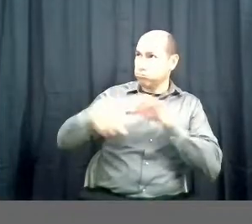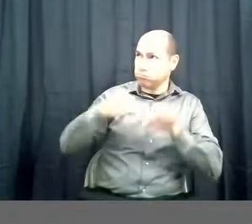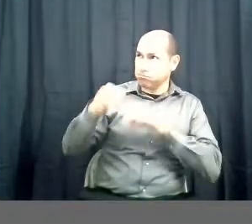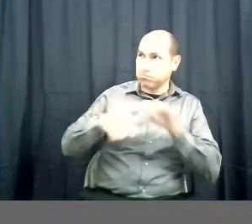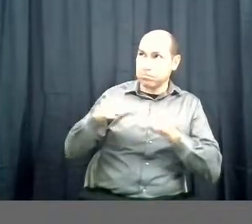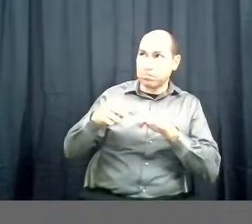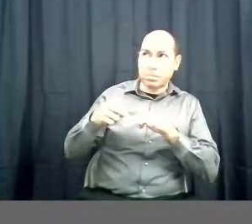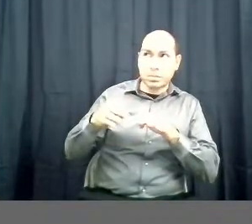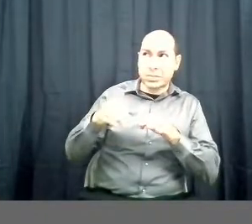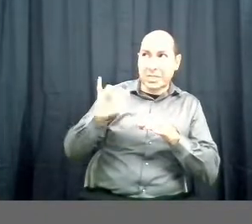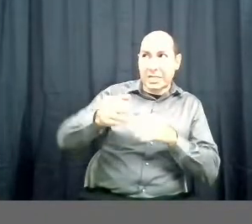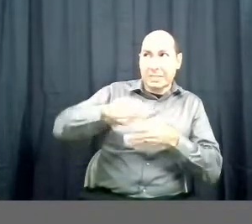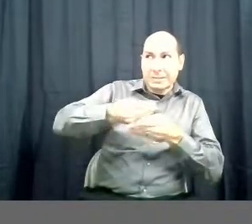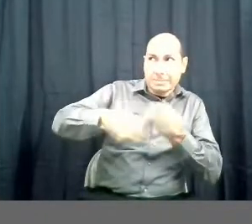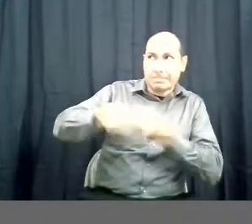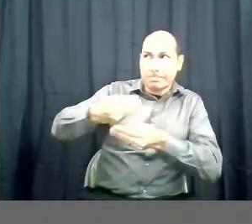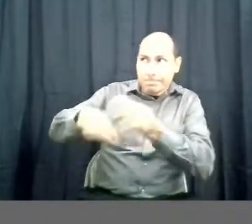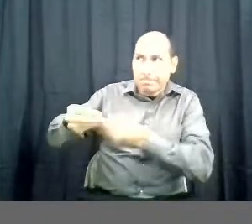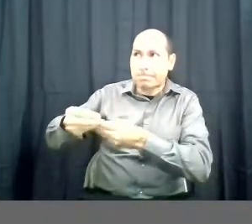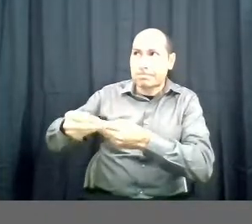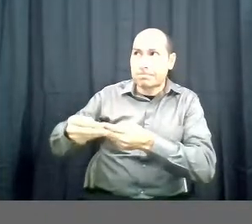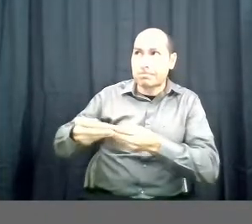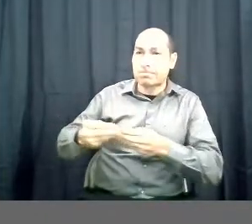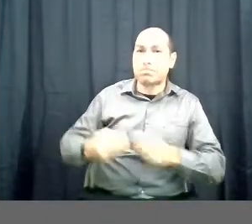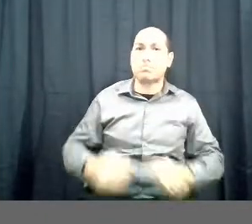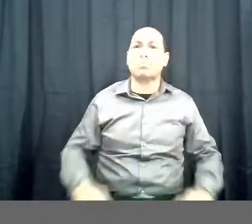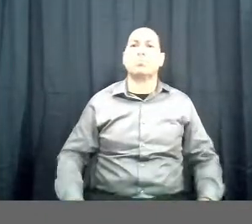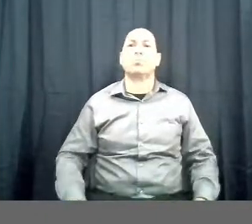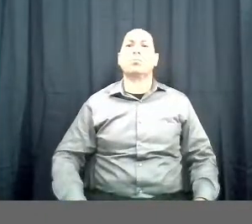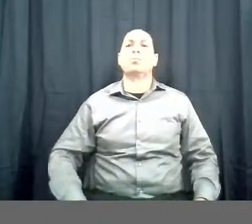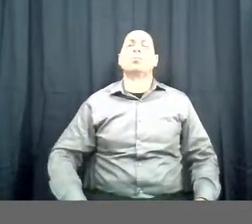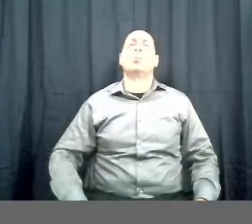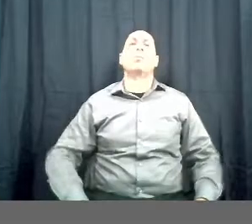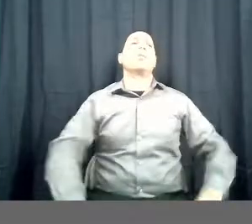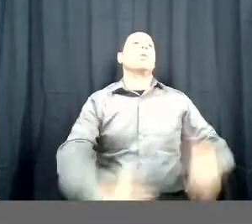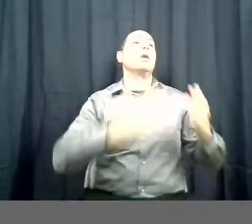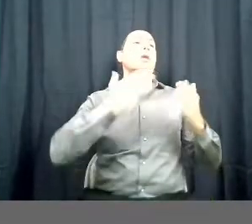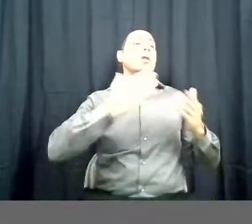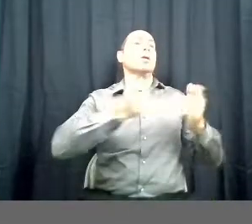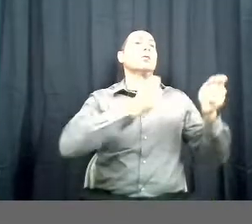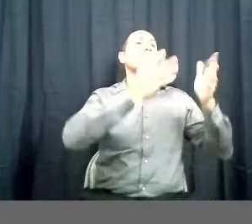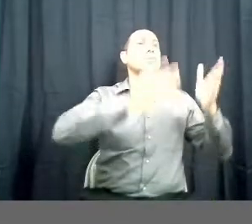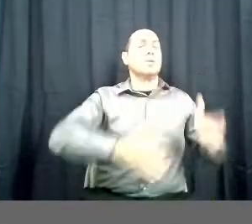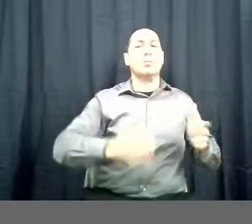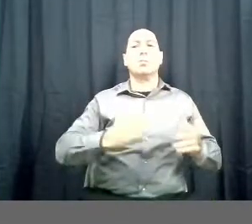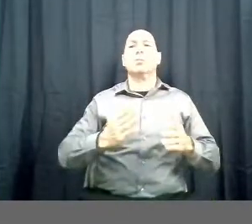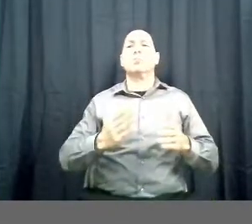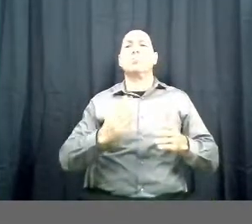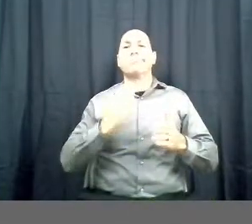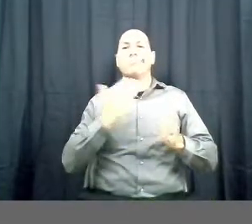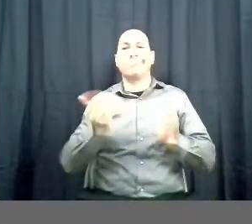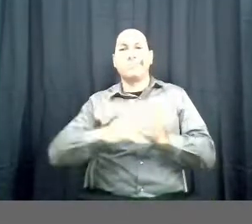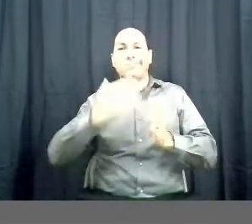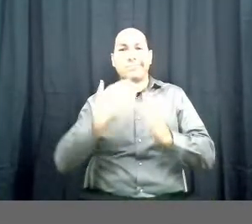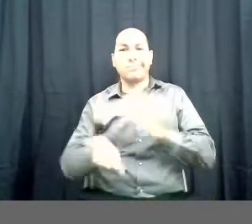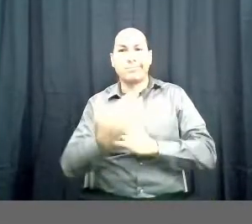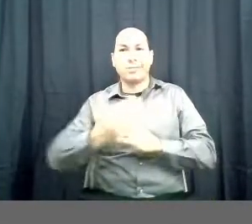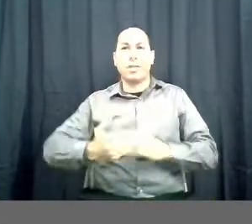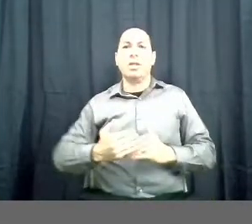debt transactions. Thank you again, Mr. Chair, and good morning again. Can you go to the next slide,